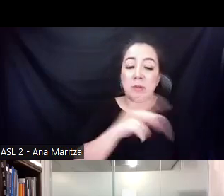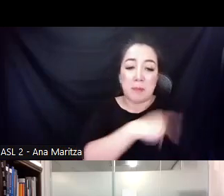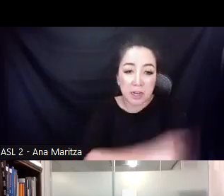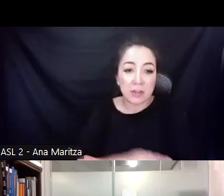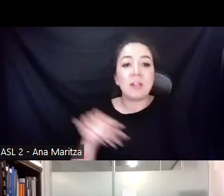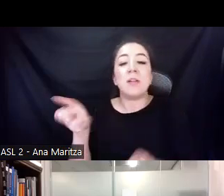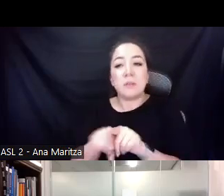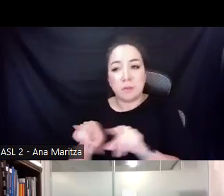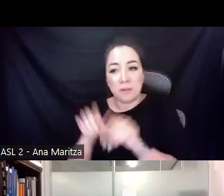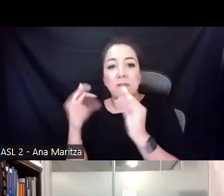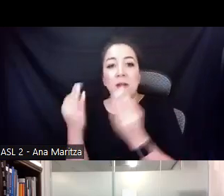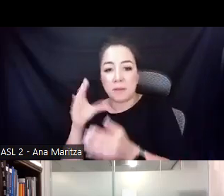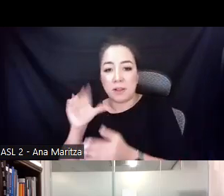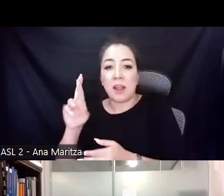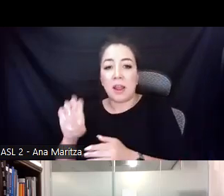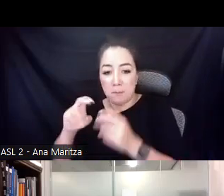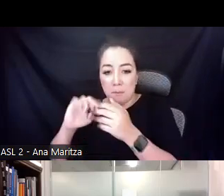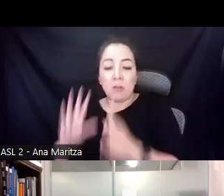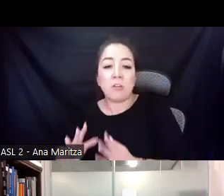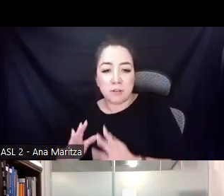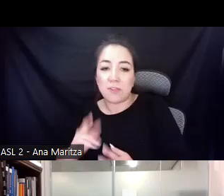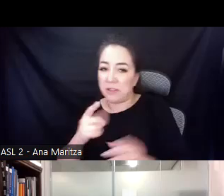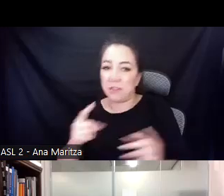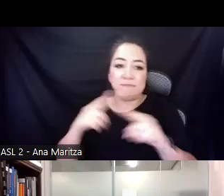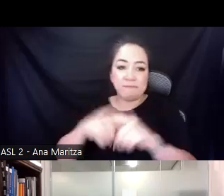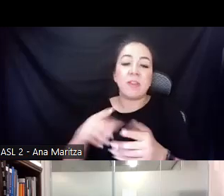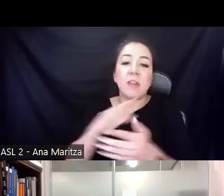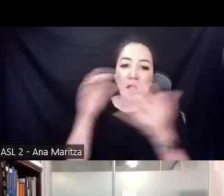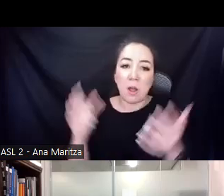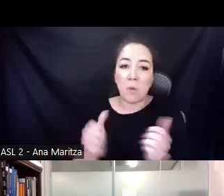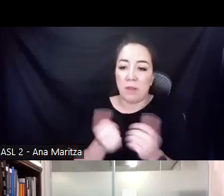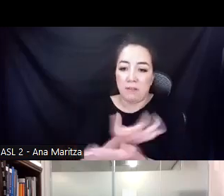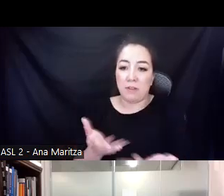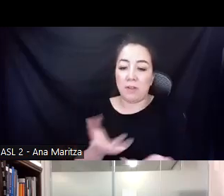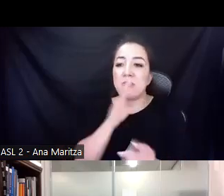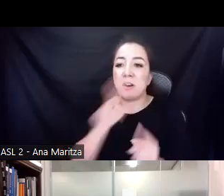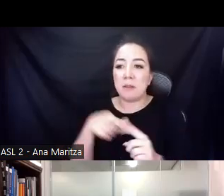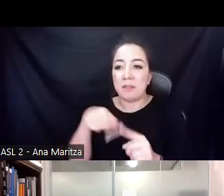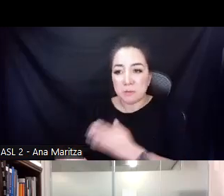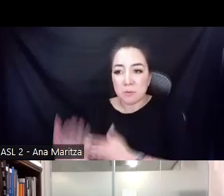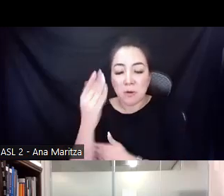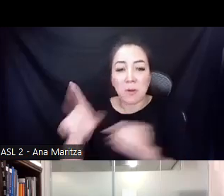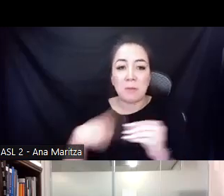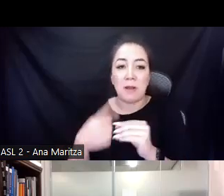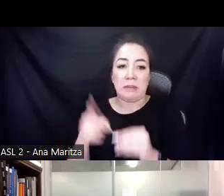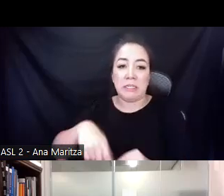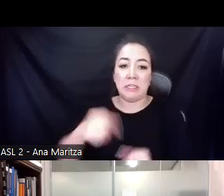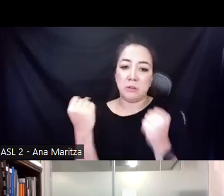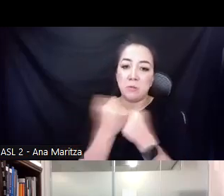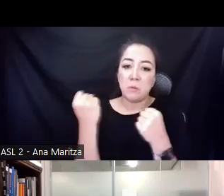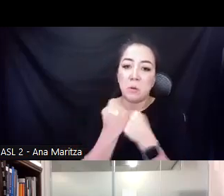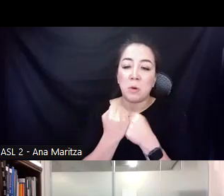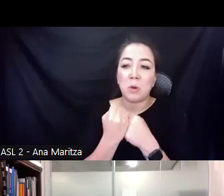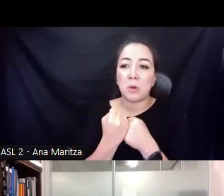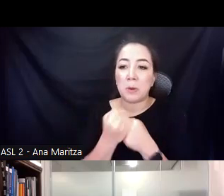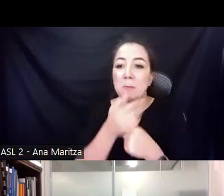well as family and care partners. And so this intersects a lot with the things you were talking about this morning, about needing to support